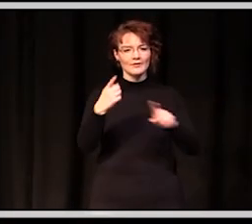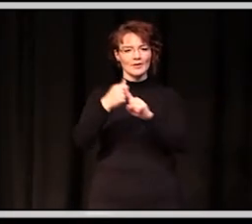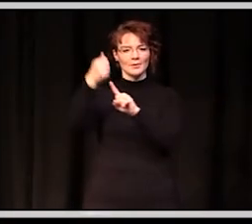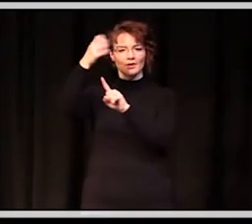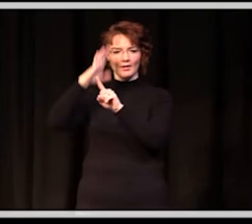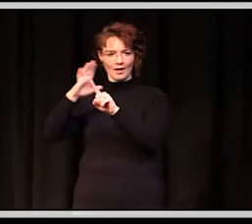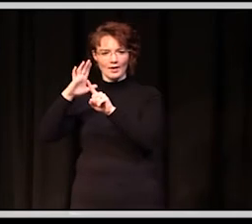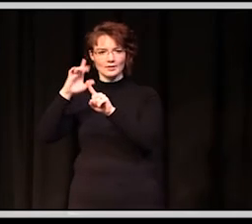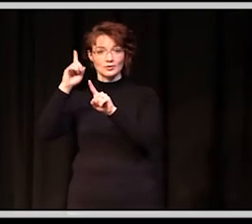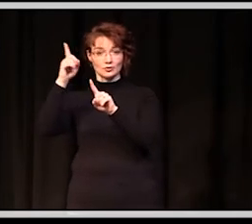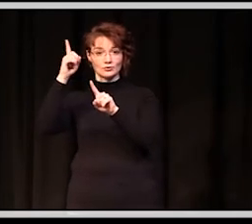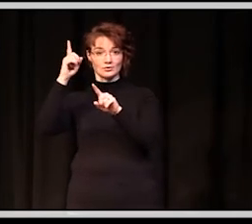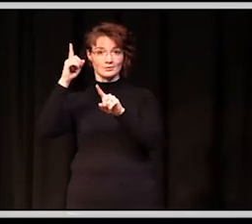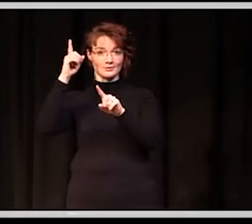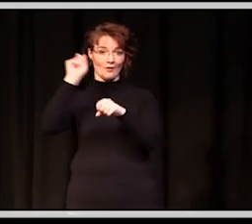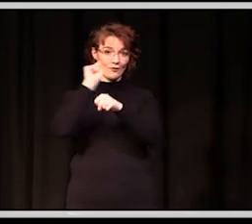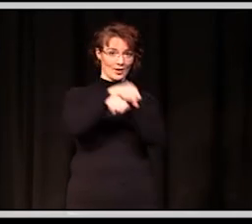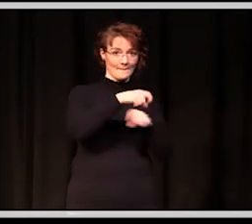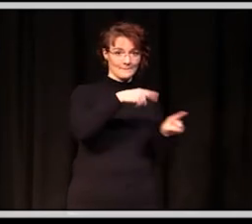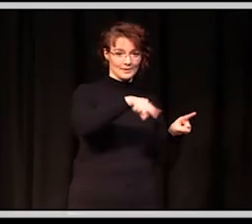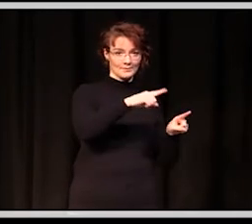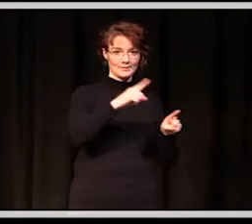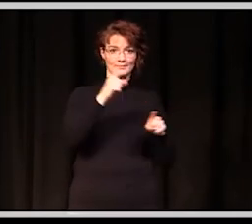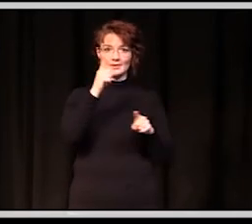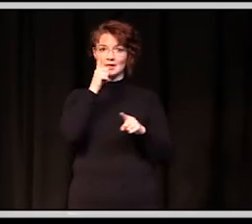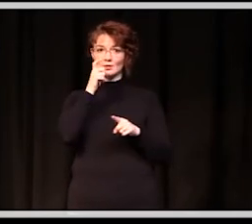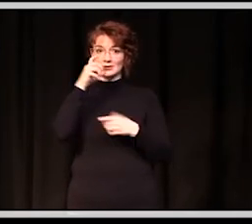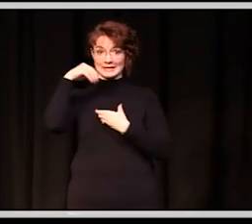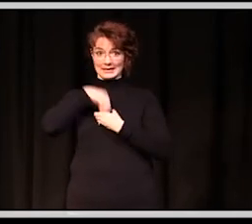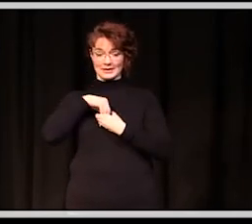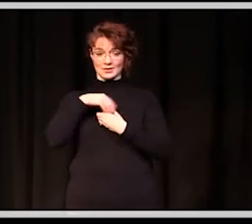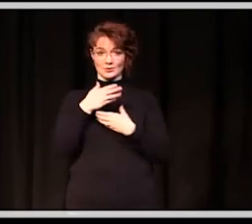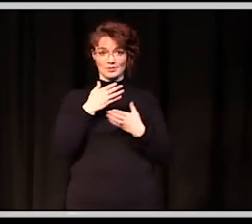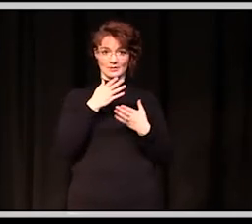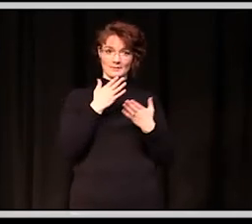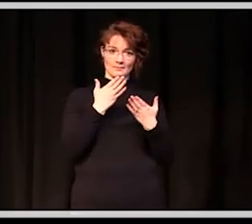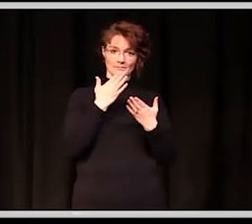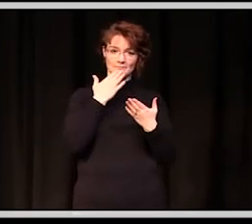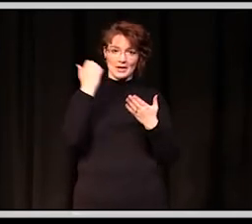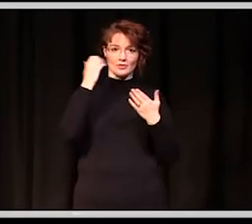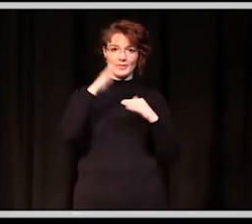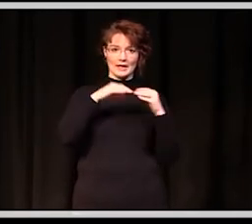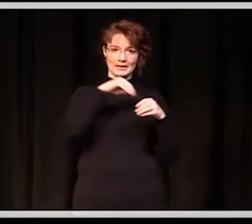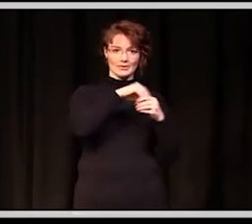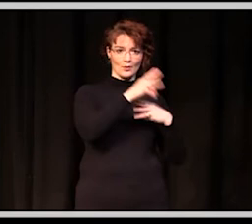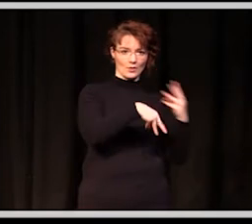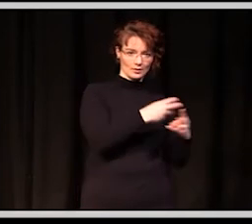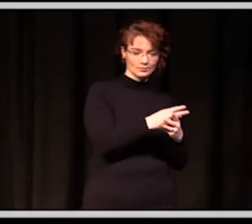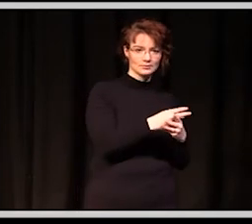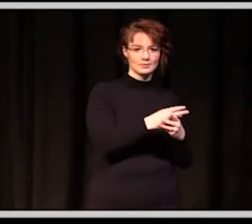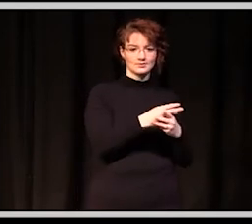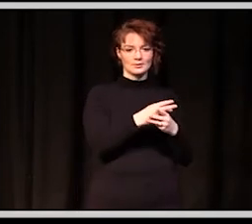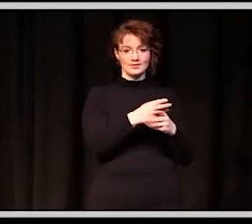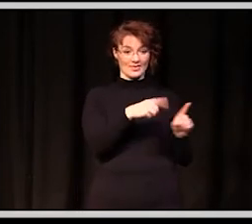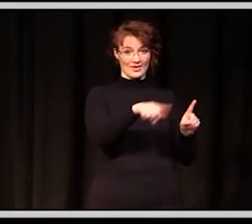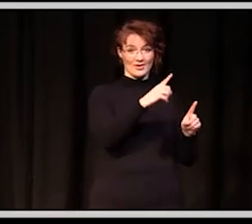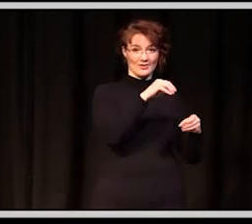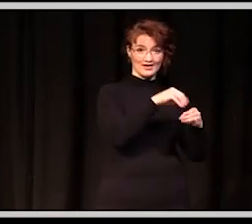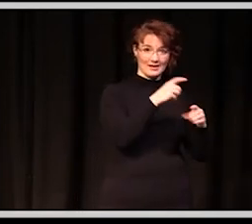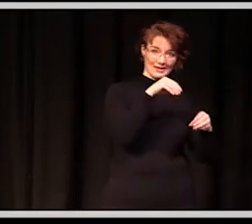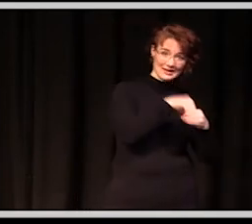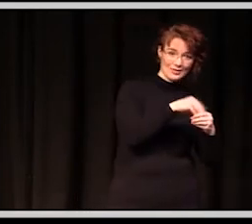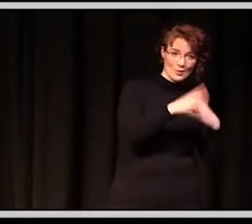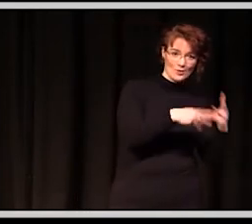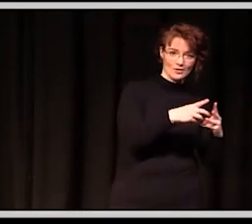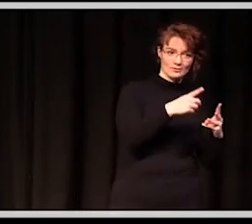and have overcome them, because the one who is in you is greater than the one who is in the world. They are from the world and therefore speak from the viewpoint of